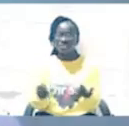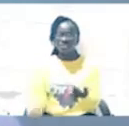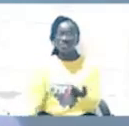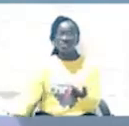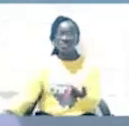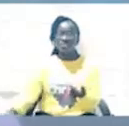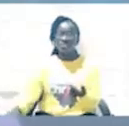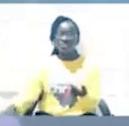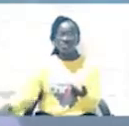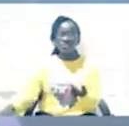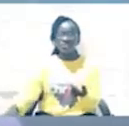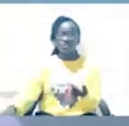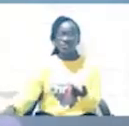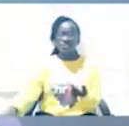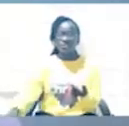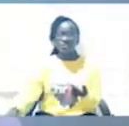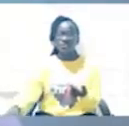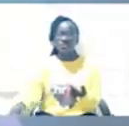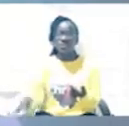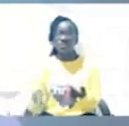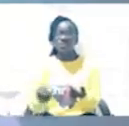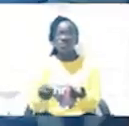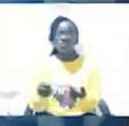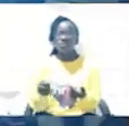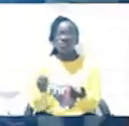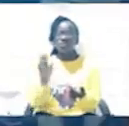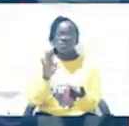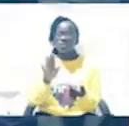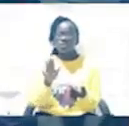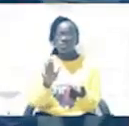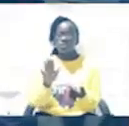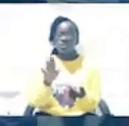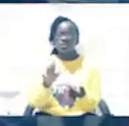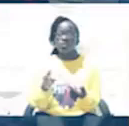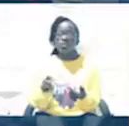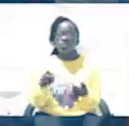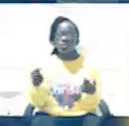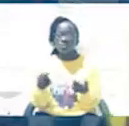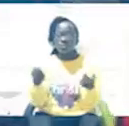because you will receive a divine pardon.